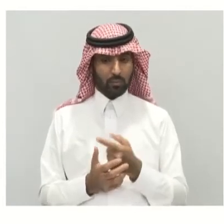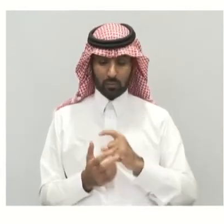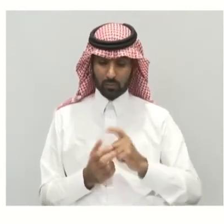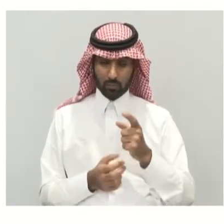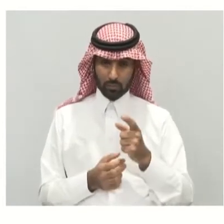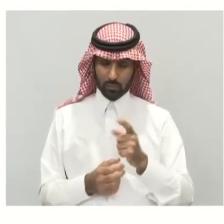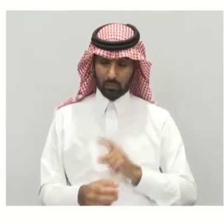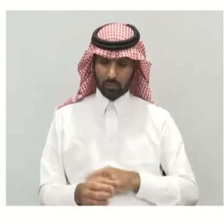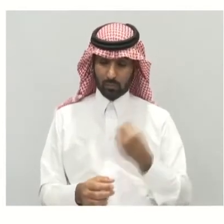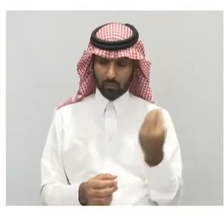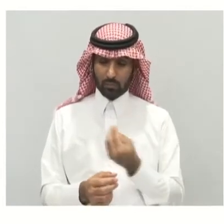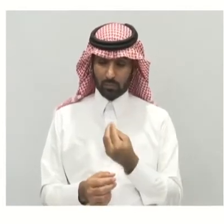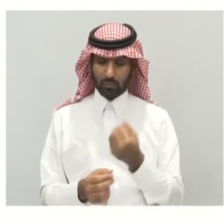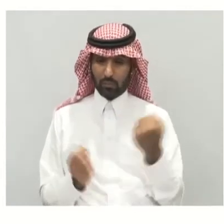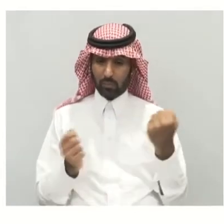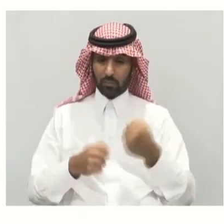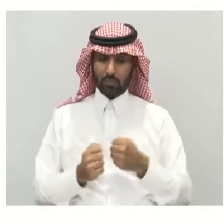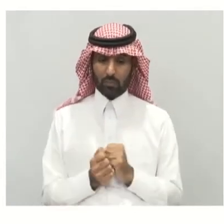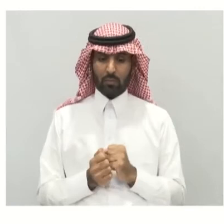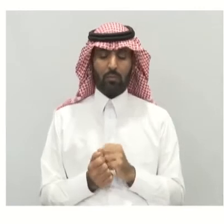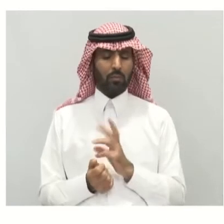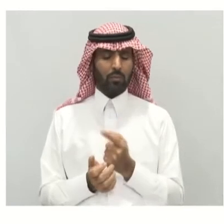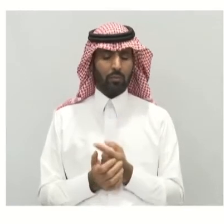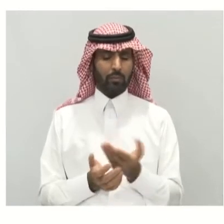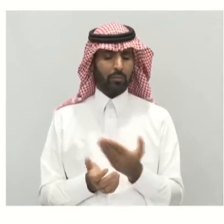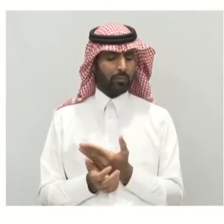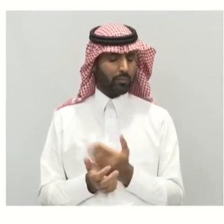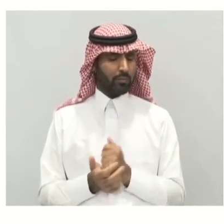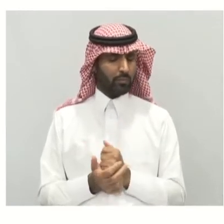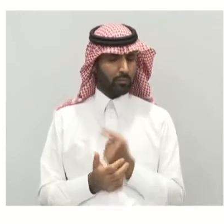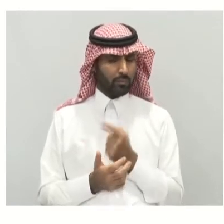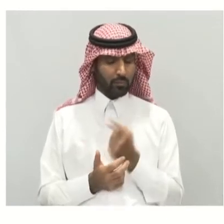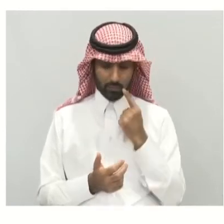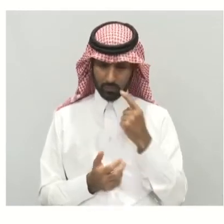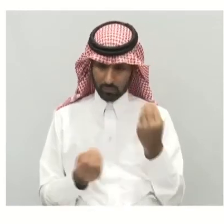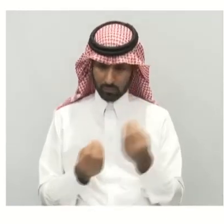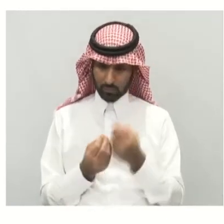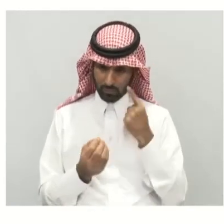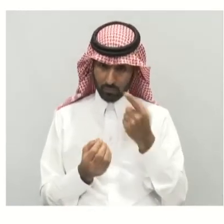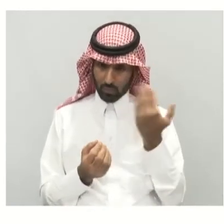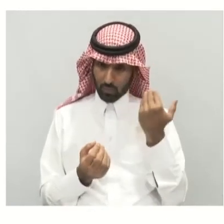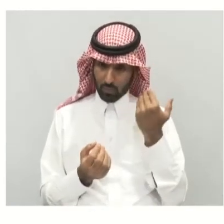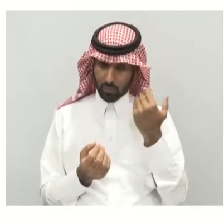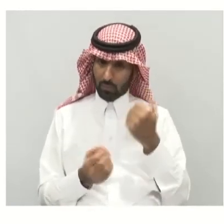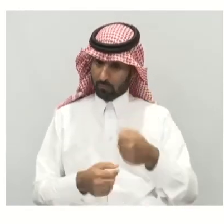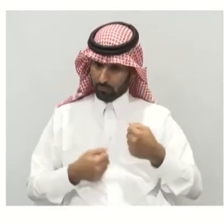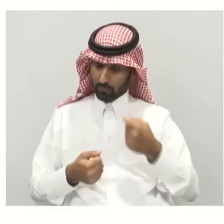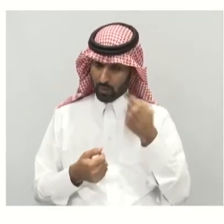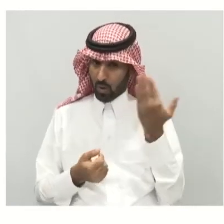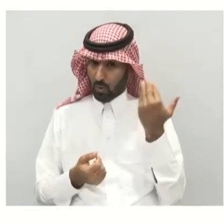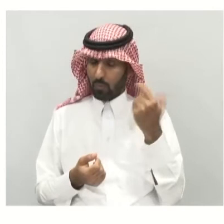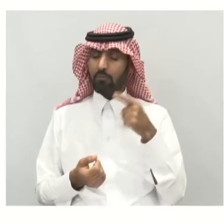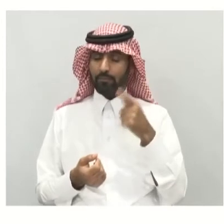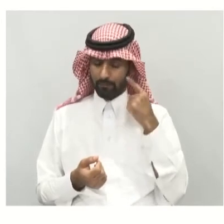the trip? 64 kilometers. Can you go on this trip if you never done, if you don't have any experience?